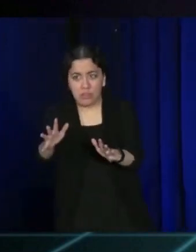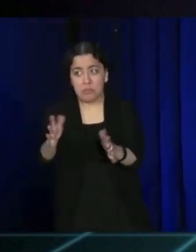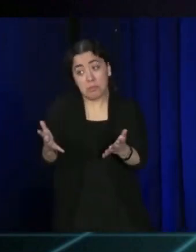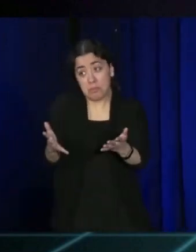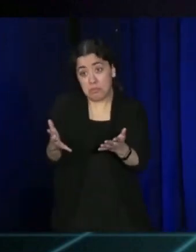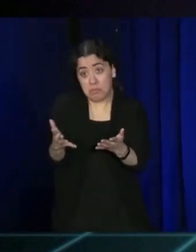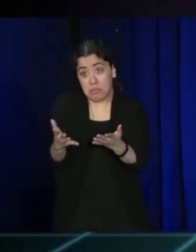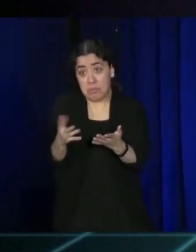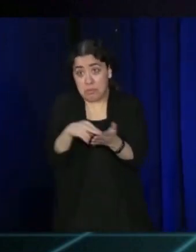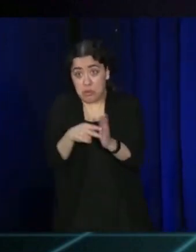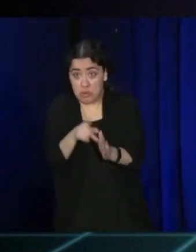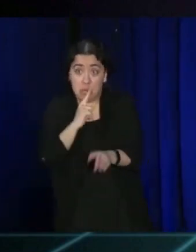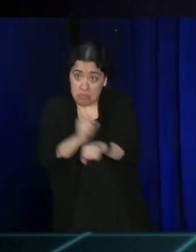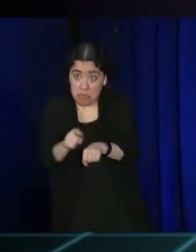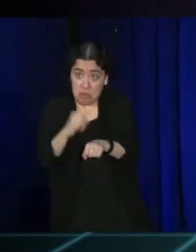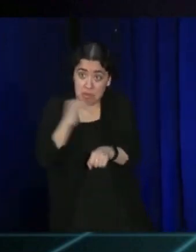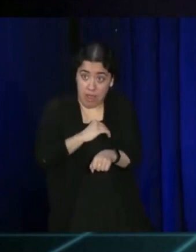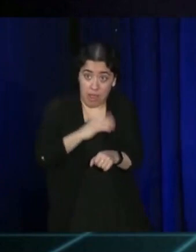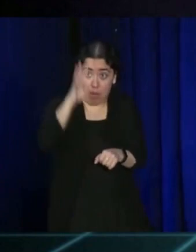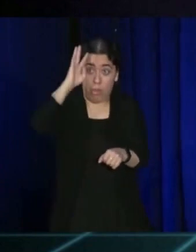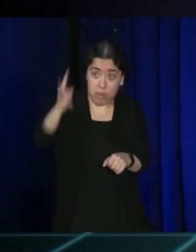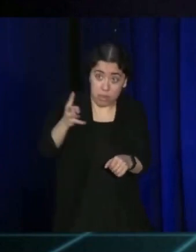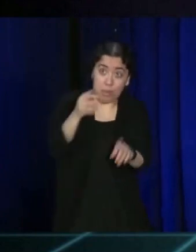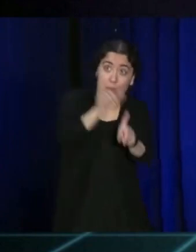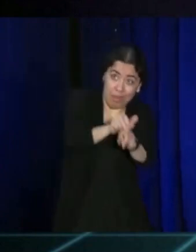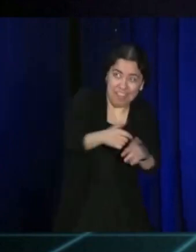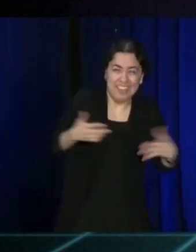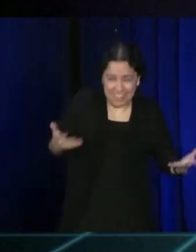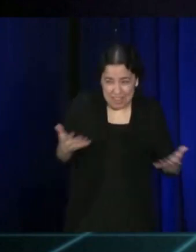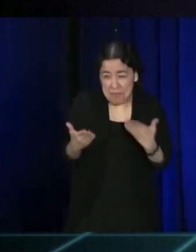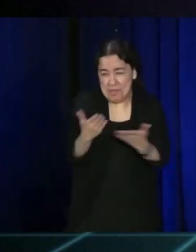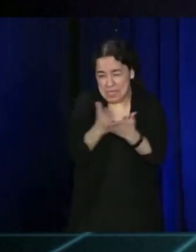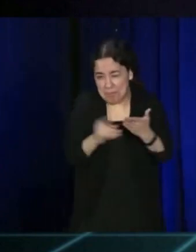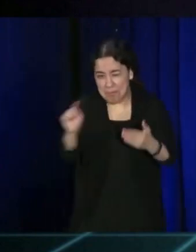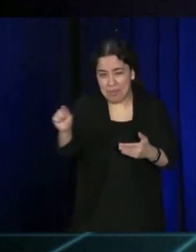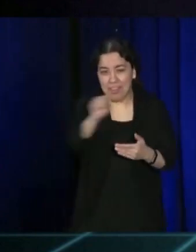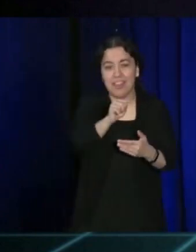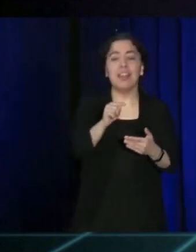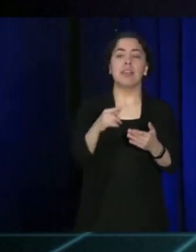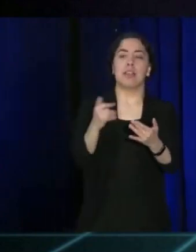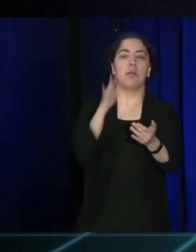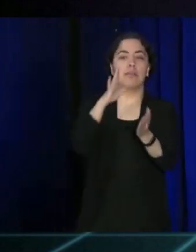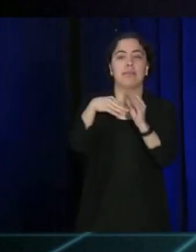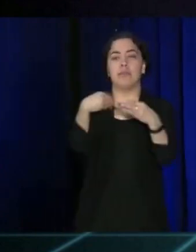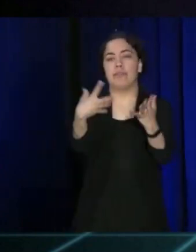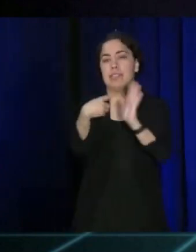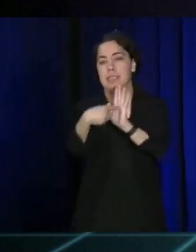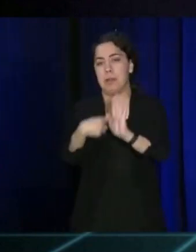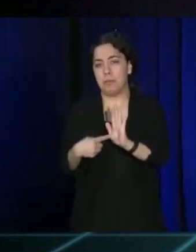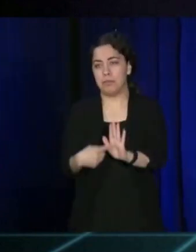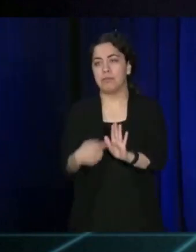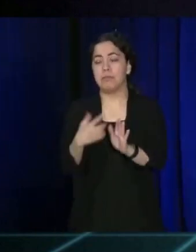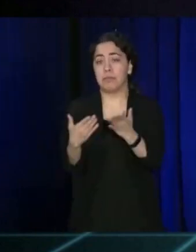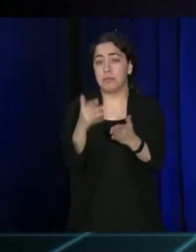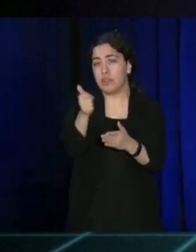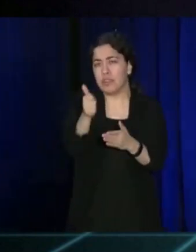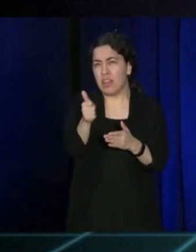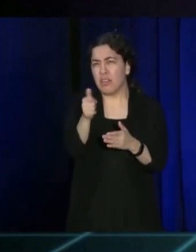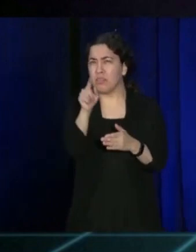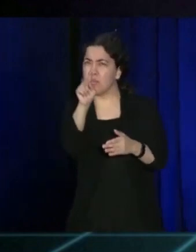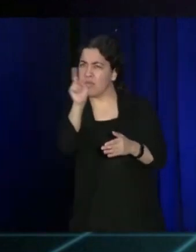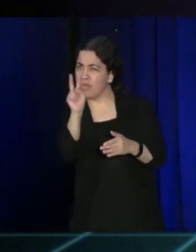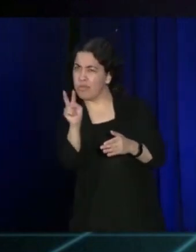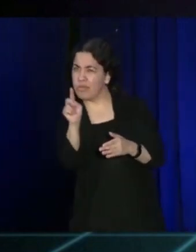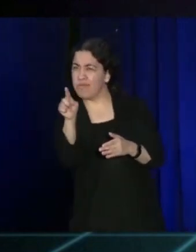I'm going to give a couple of examples of this lie that I want to talk about, and maybe you can figure out what the